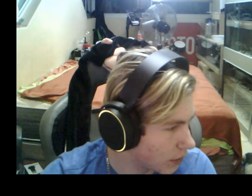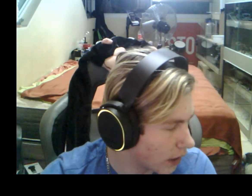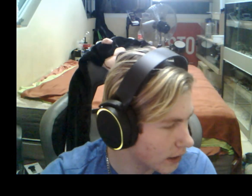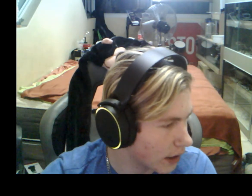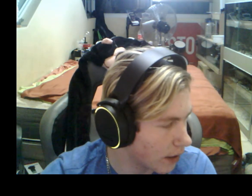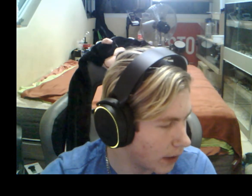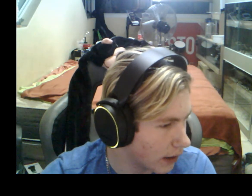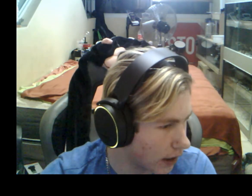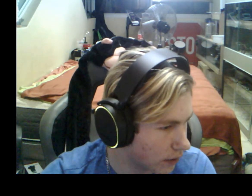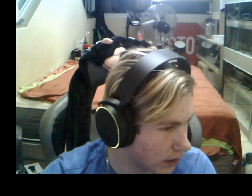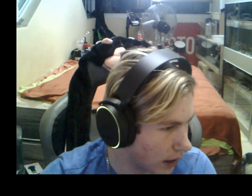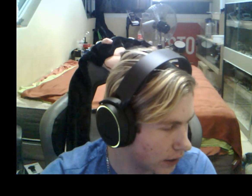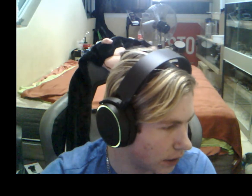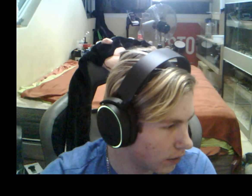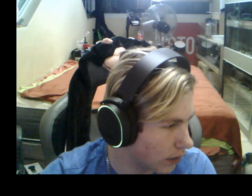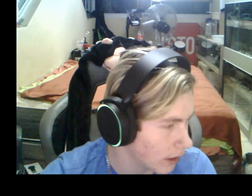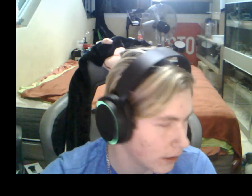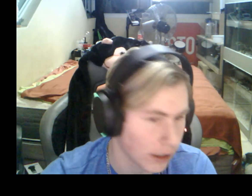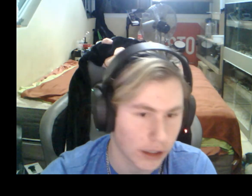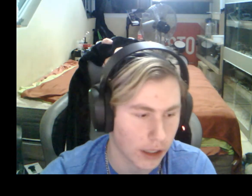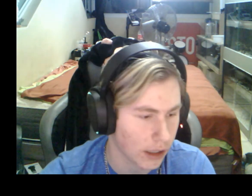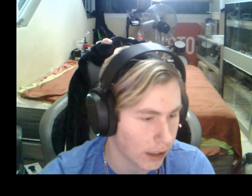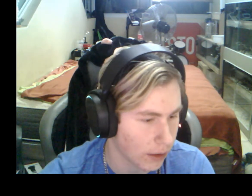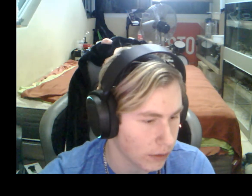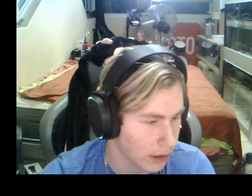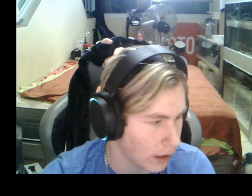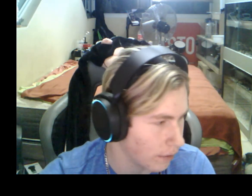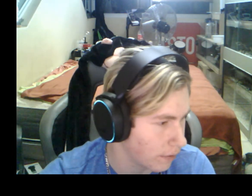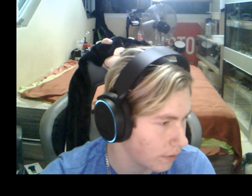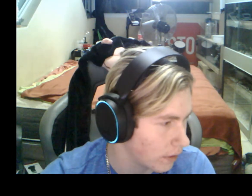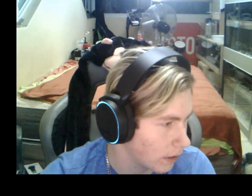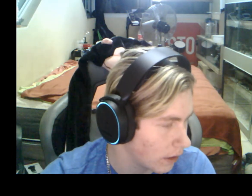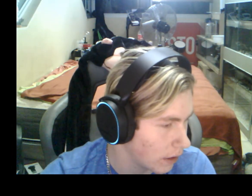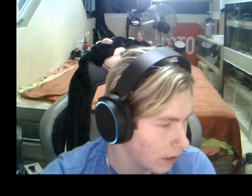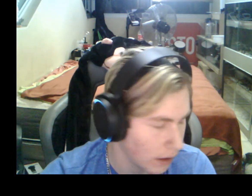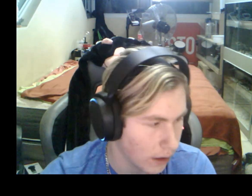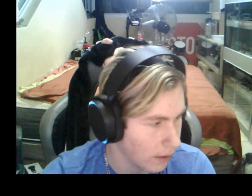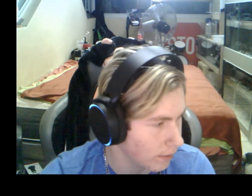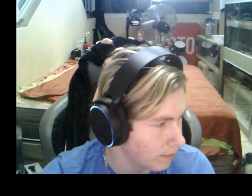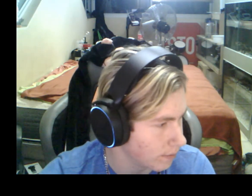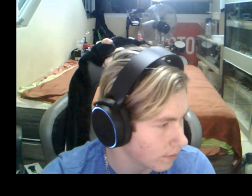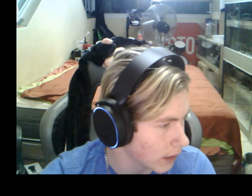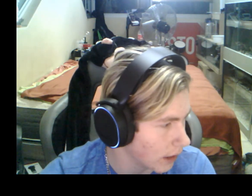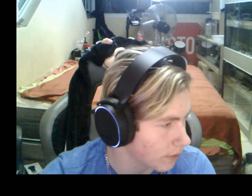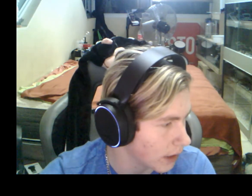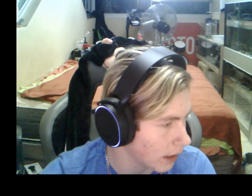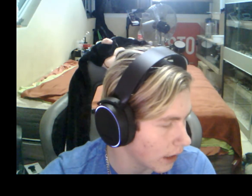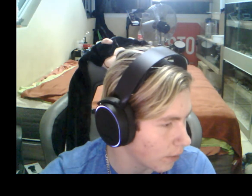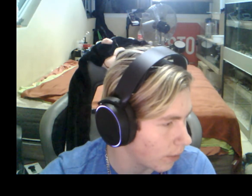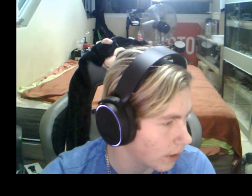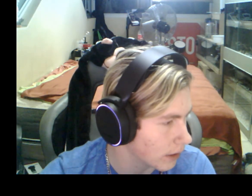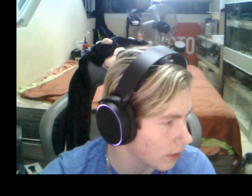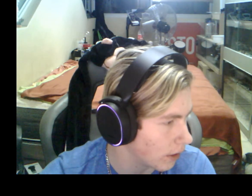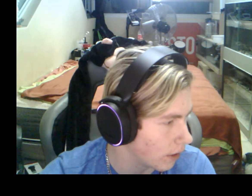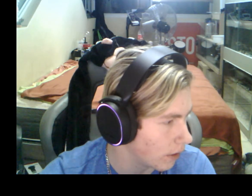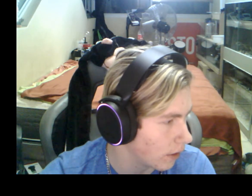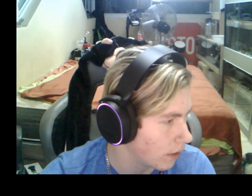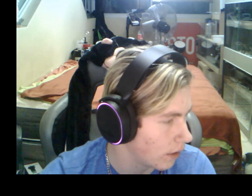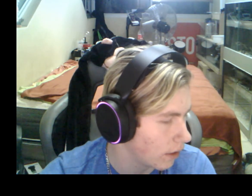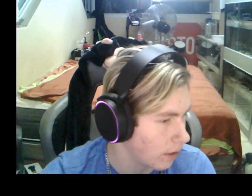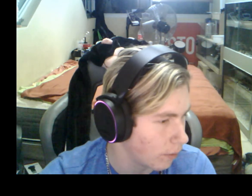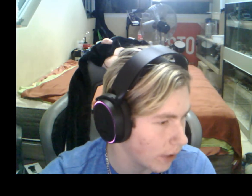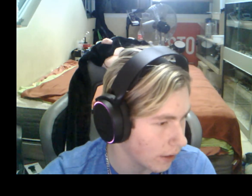What did you guys think about that? Because I genuinely didn't think Jack that and was plus enough, 500. enough said. Like, we wanted to